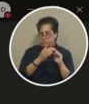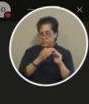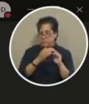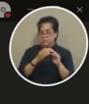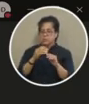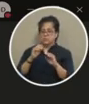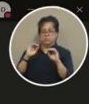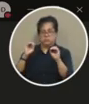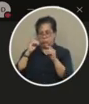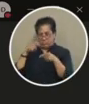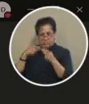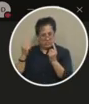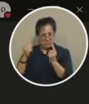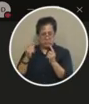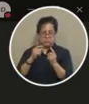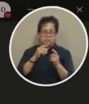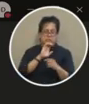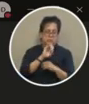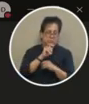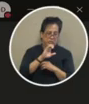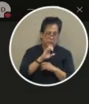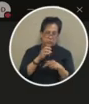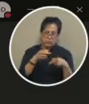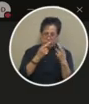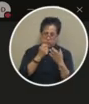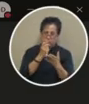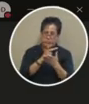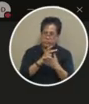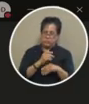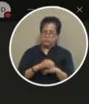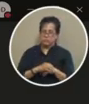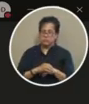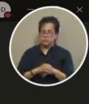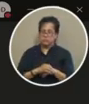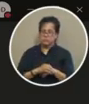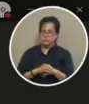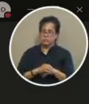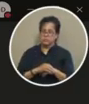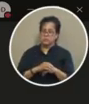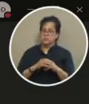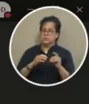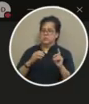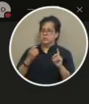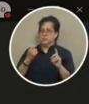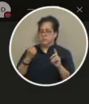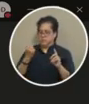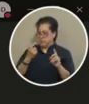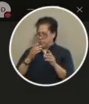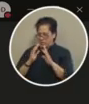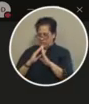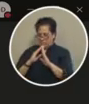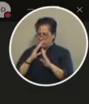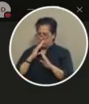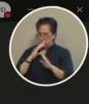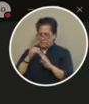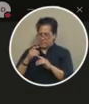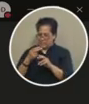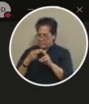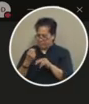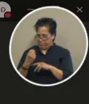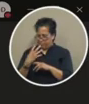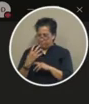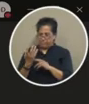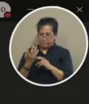is no opposition. City Plan Commission did recommend unanimous approval. Okay, someone is asked to speak on this one, and the name didn't show